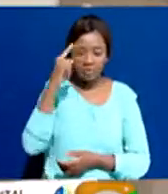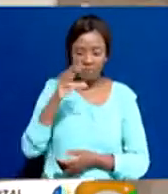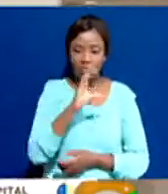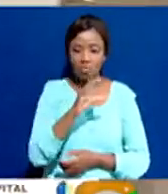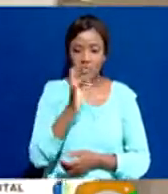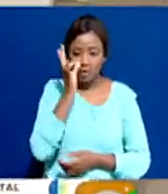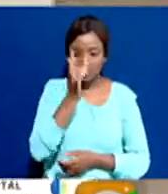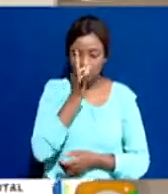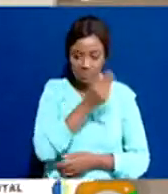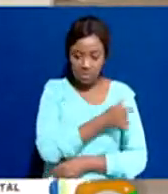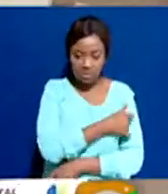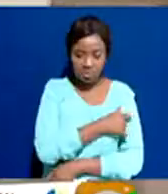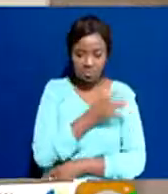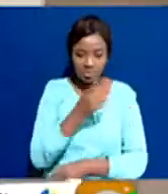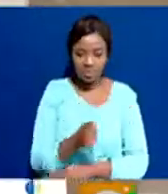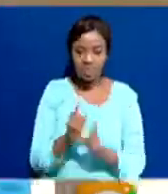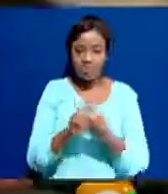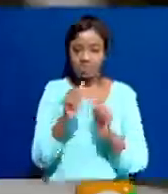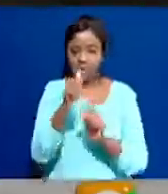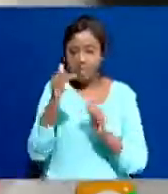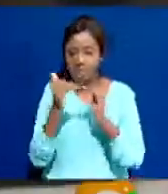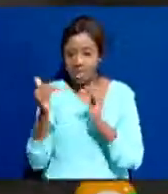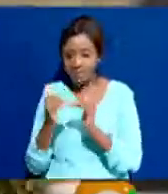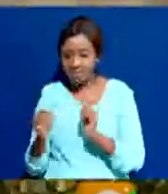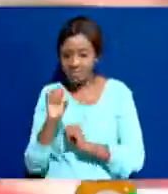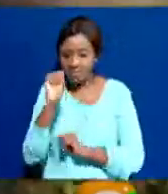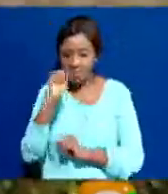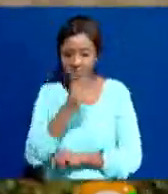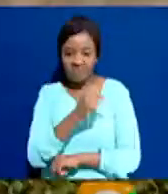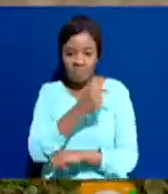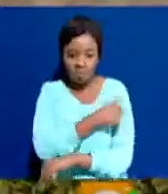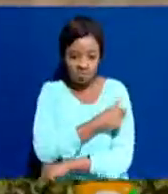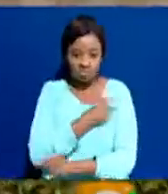Kibaki Hospital and other level 5 facilities across the